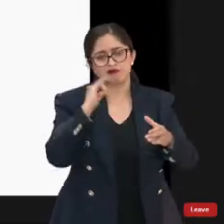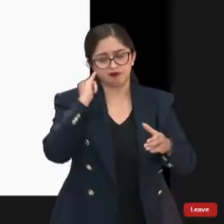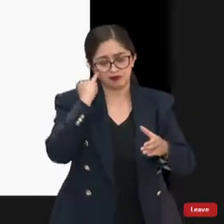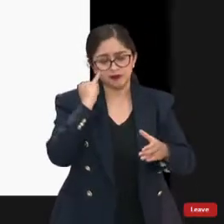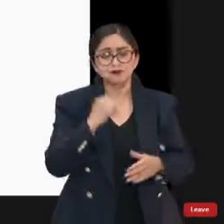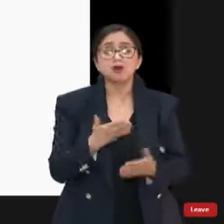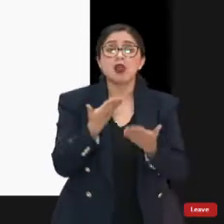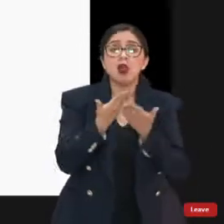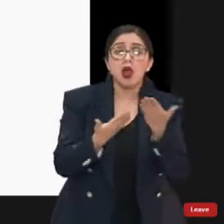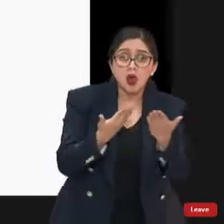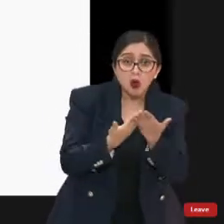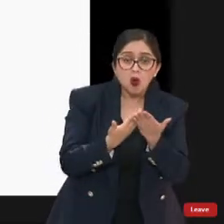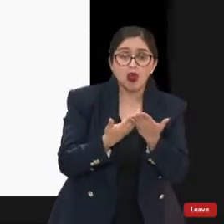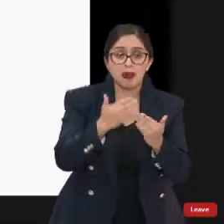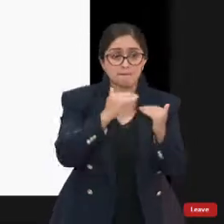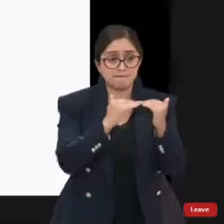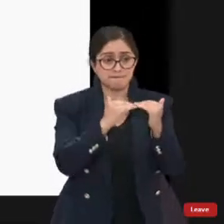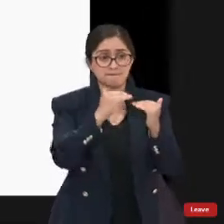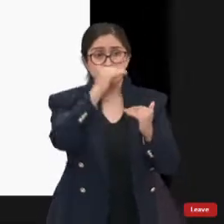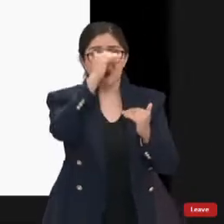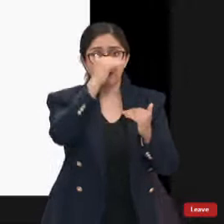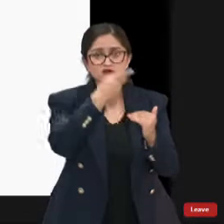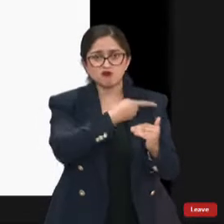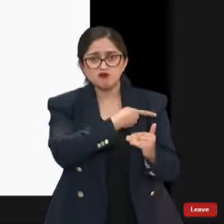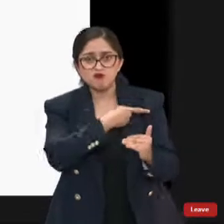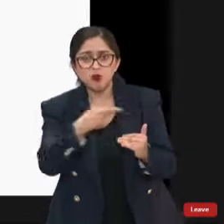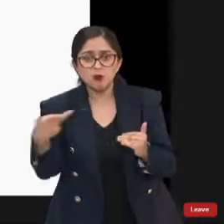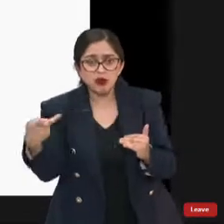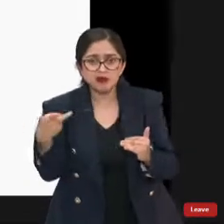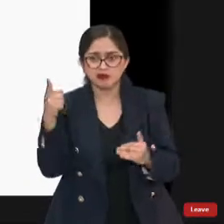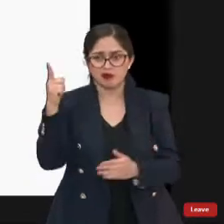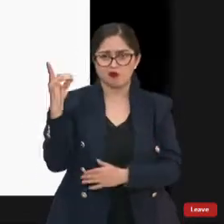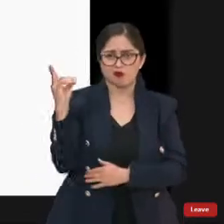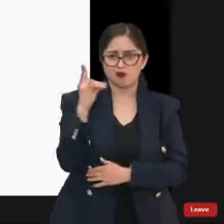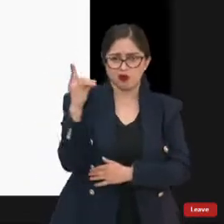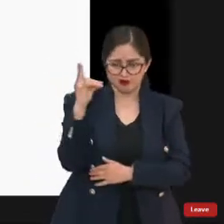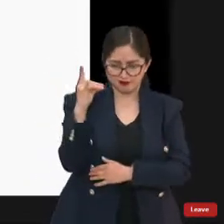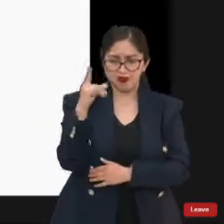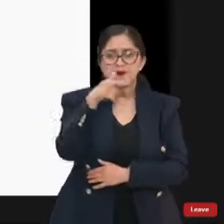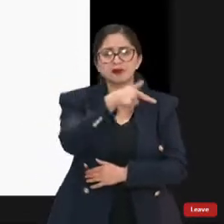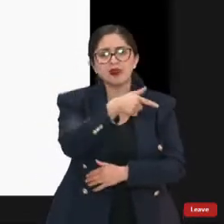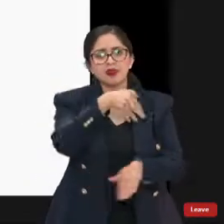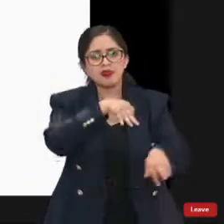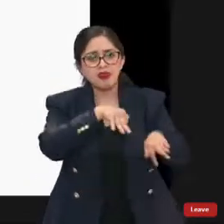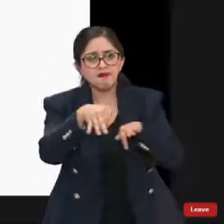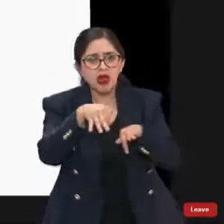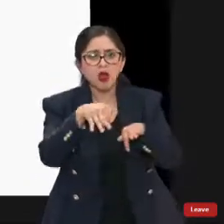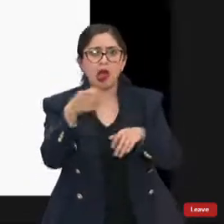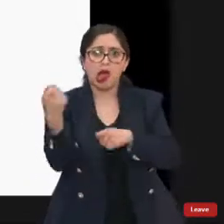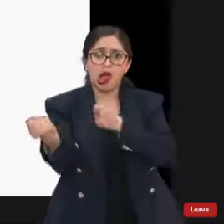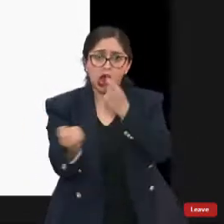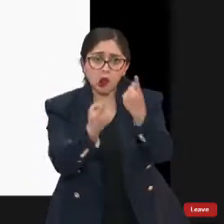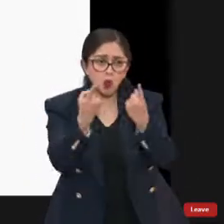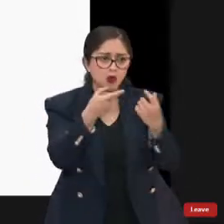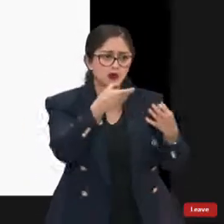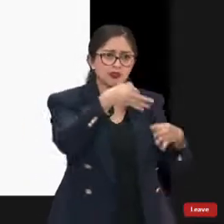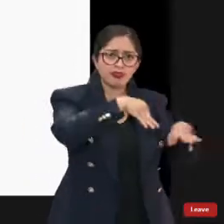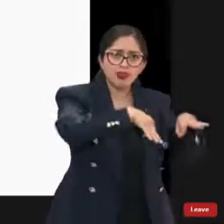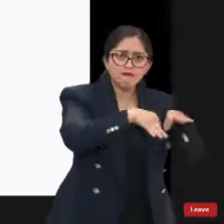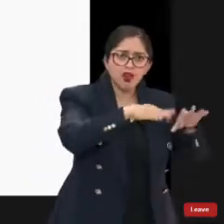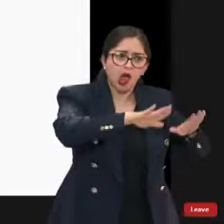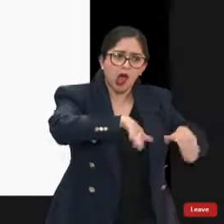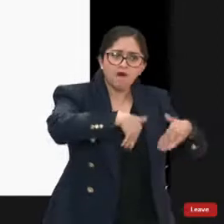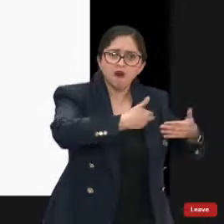the income. Now, economy and poverty. We have the differentiator because of the quality of the job,